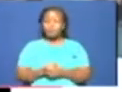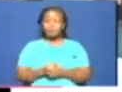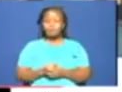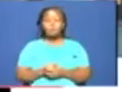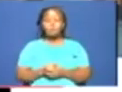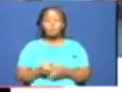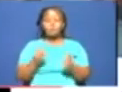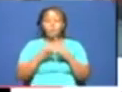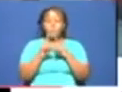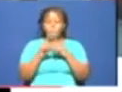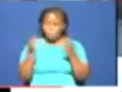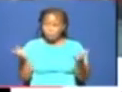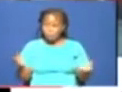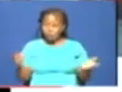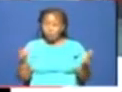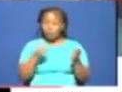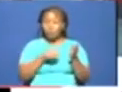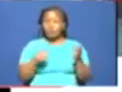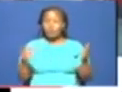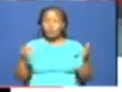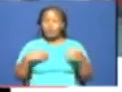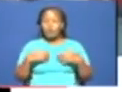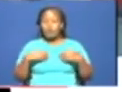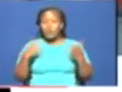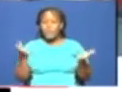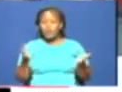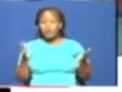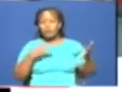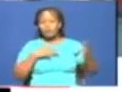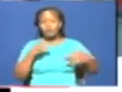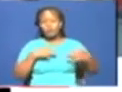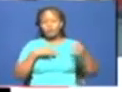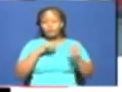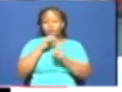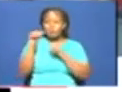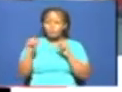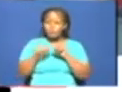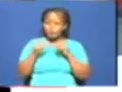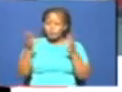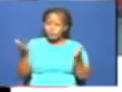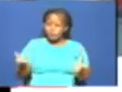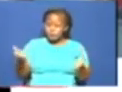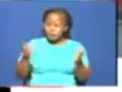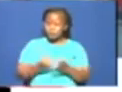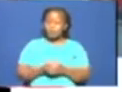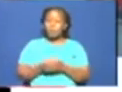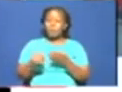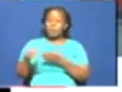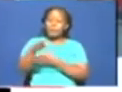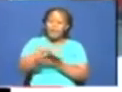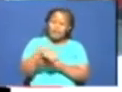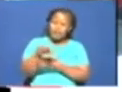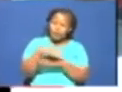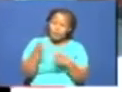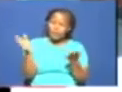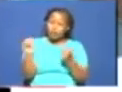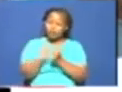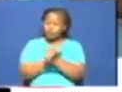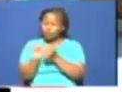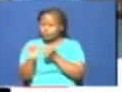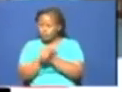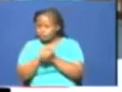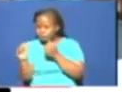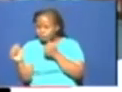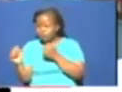Then they are also concerned about the environmental degradation